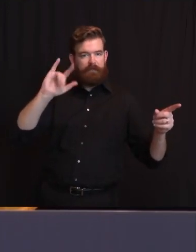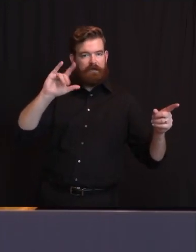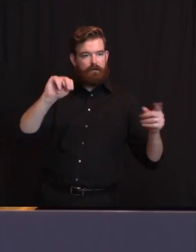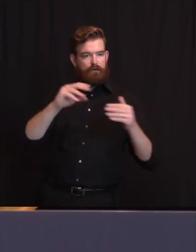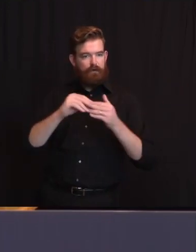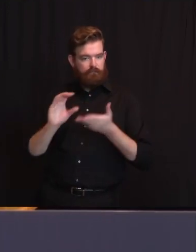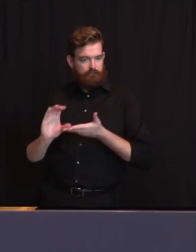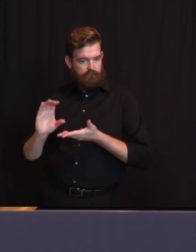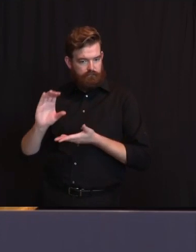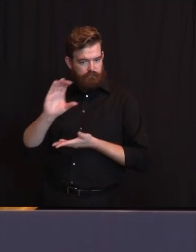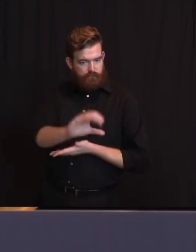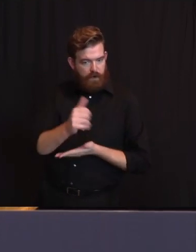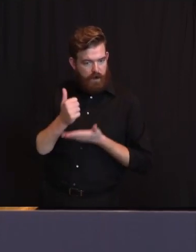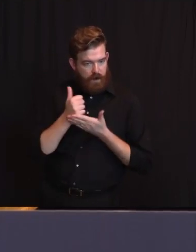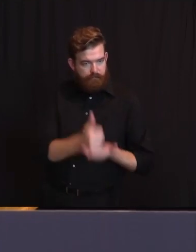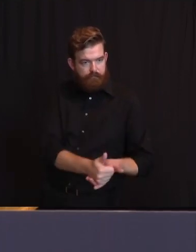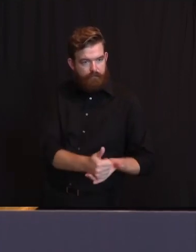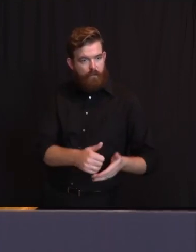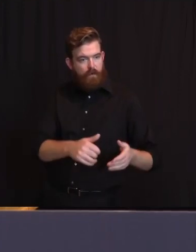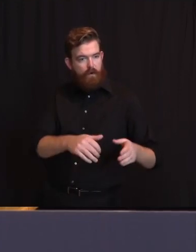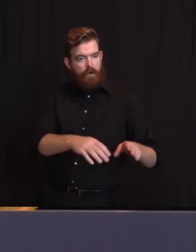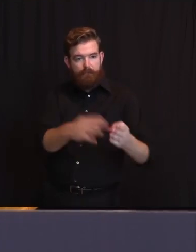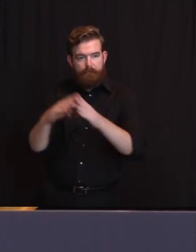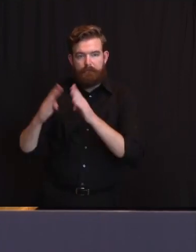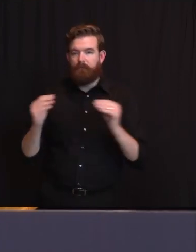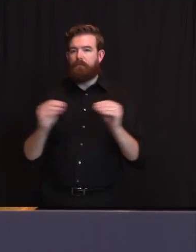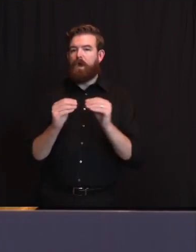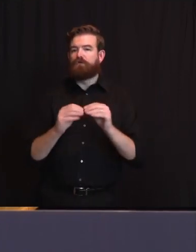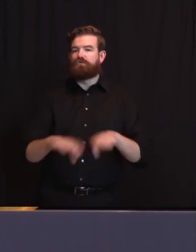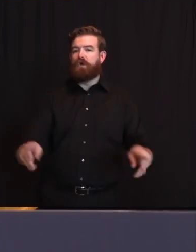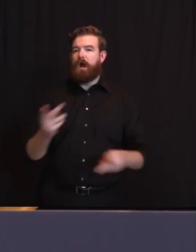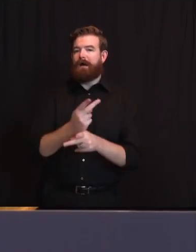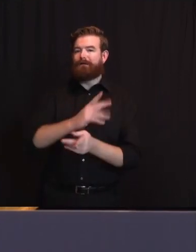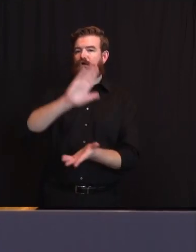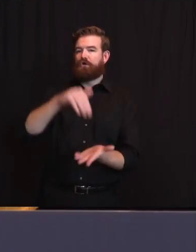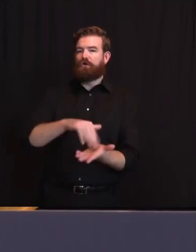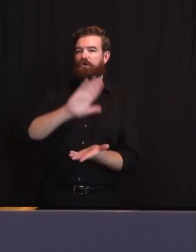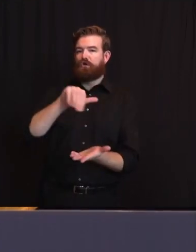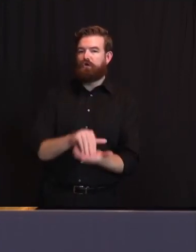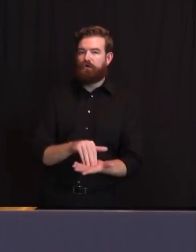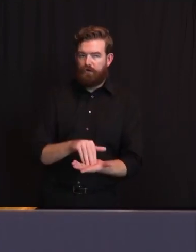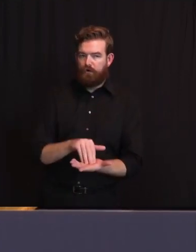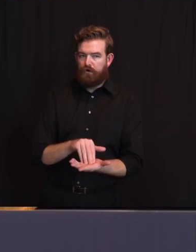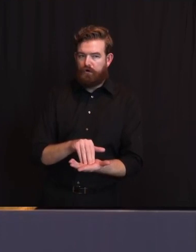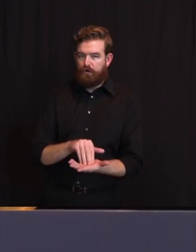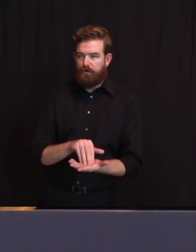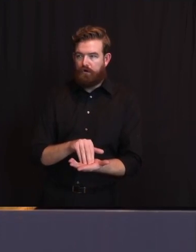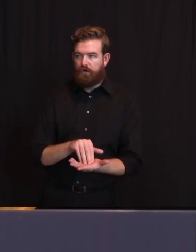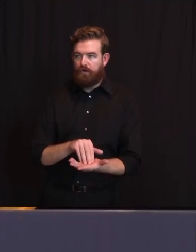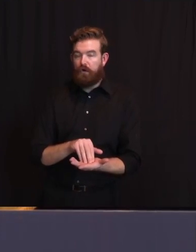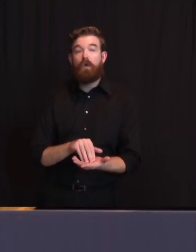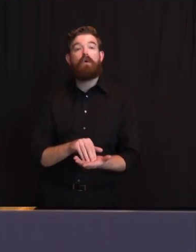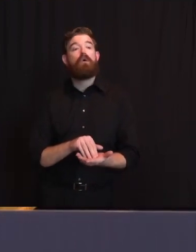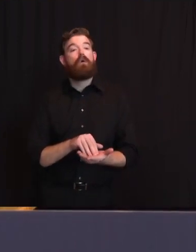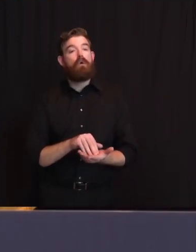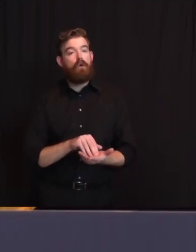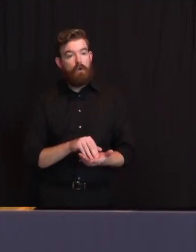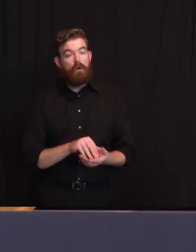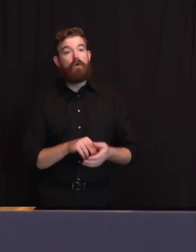more child care locations open, to help subsidize those locations, and specifically to help